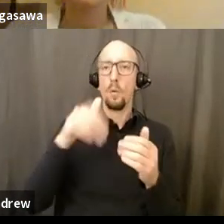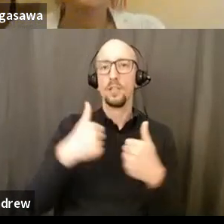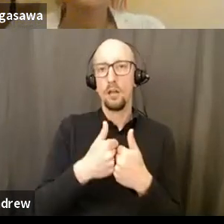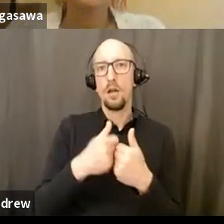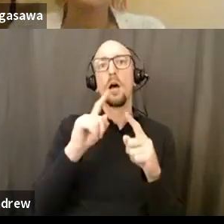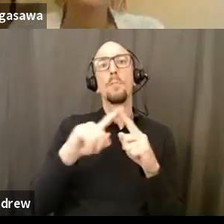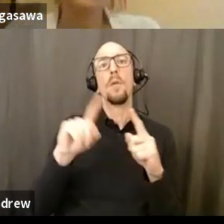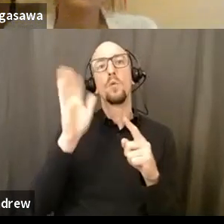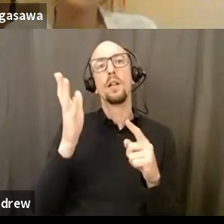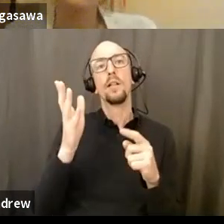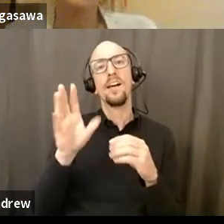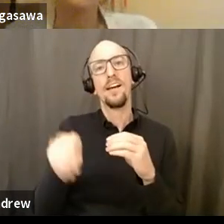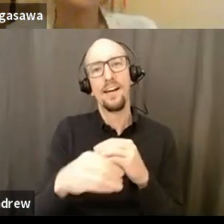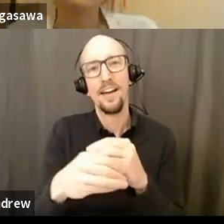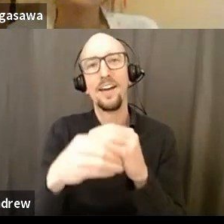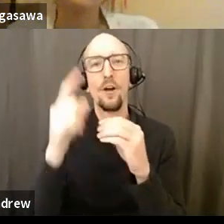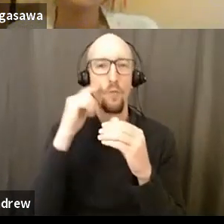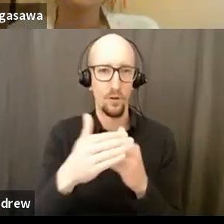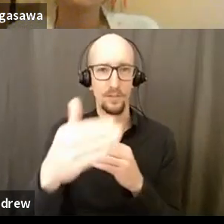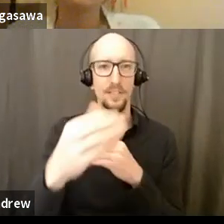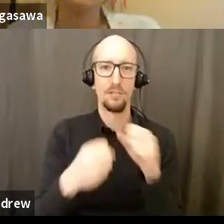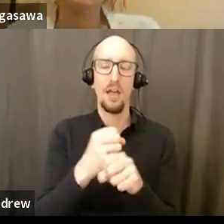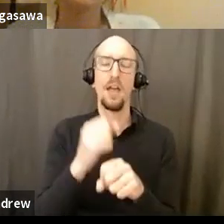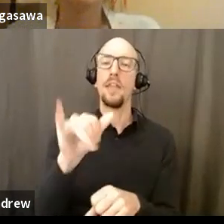for future years would be my suggestion.